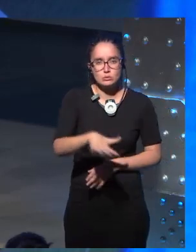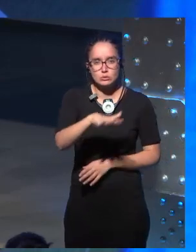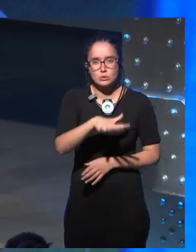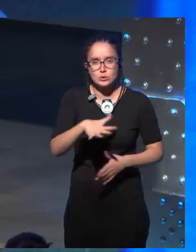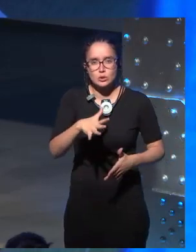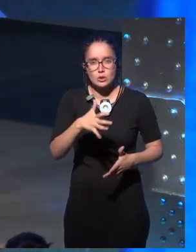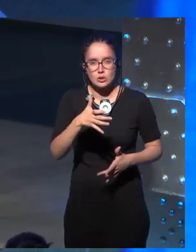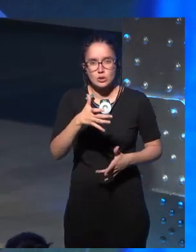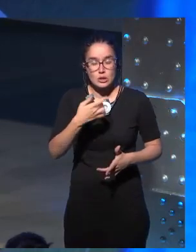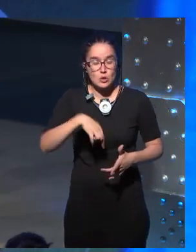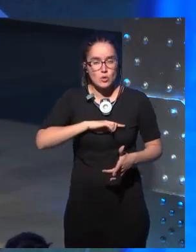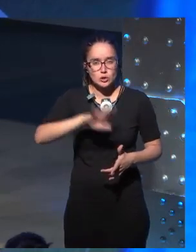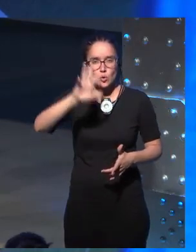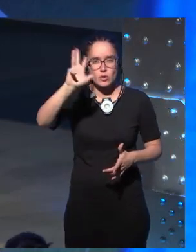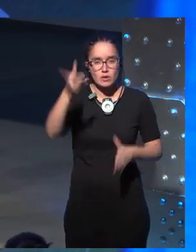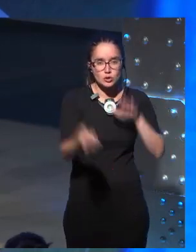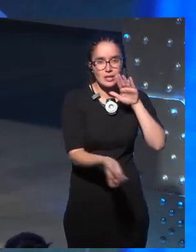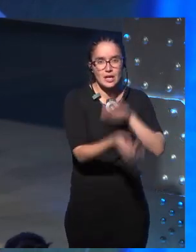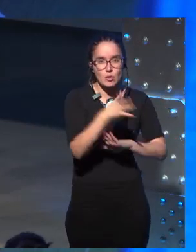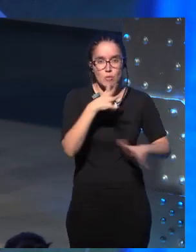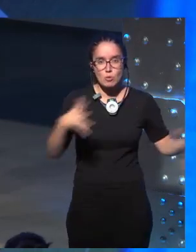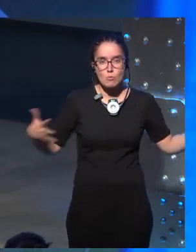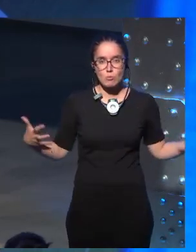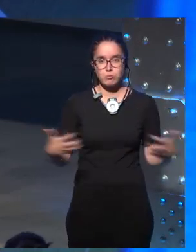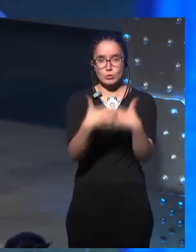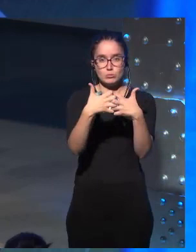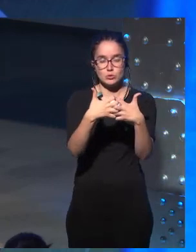our universe was created by the collision of two other